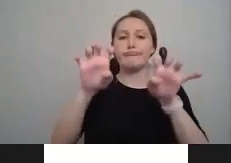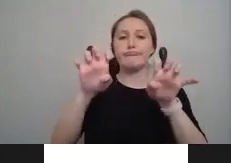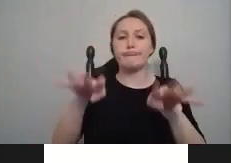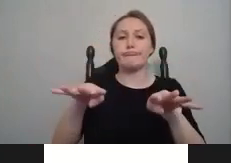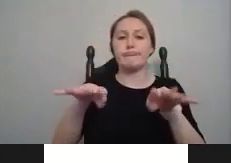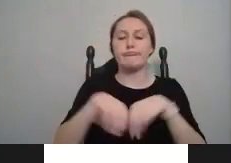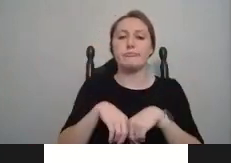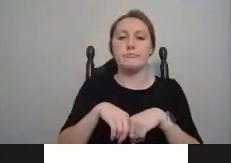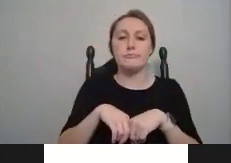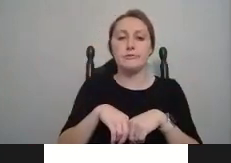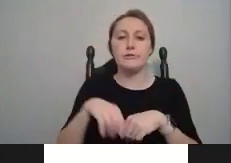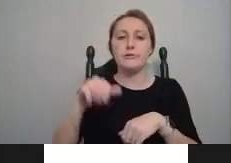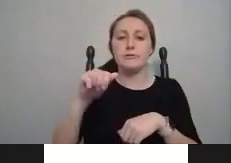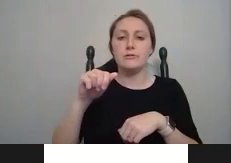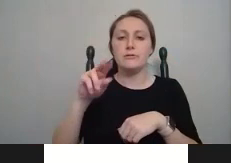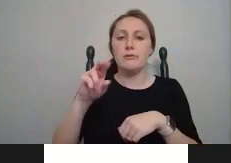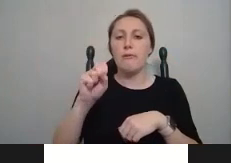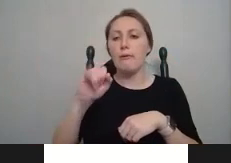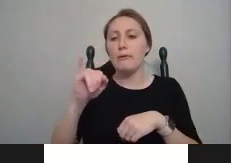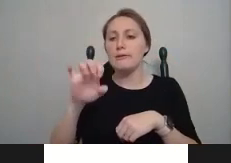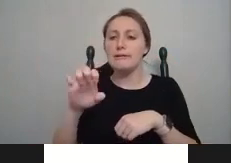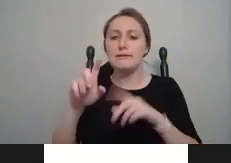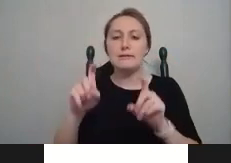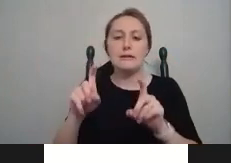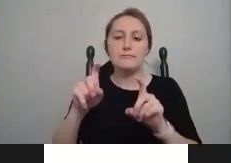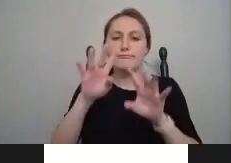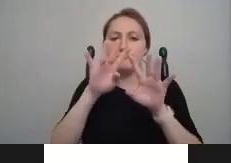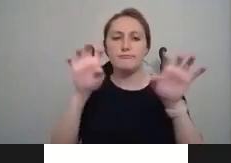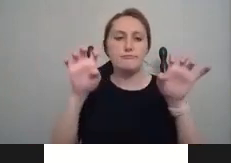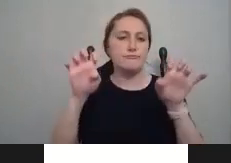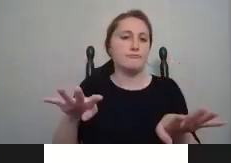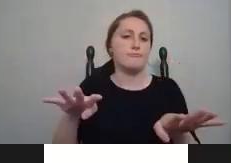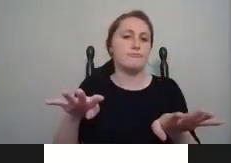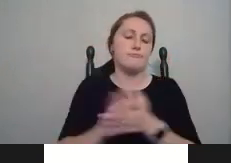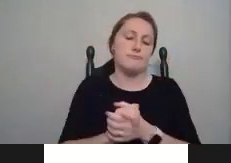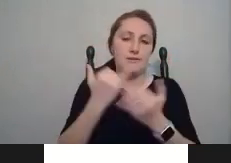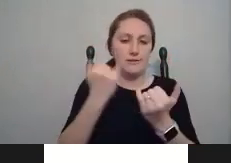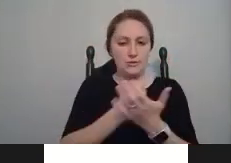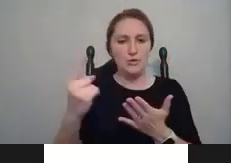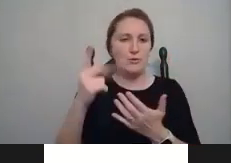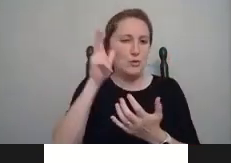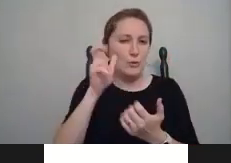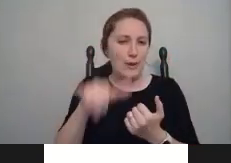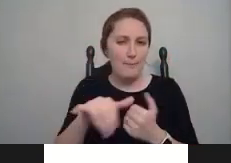OSCE sanctioned tests are question marks. We learned that this week. Let's see, the other